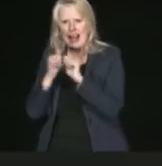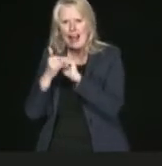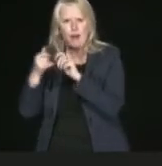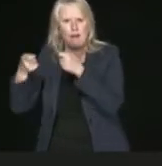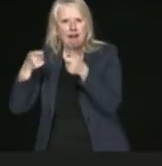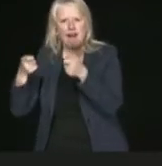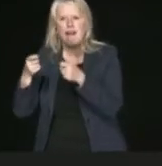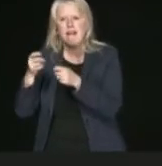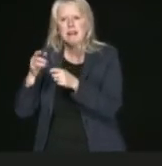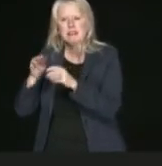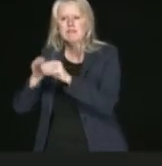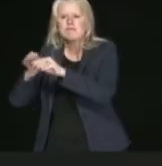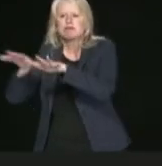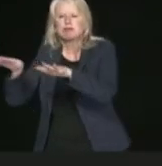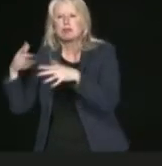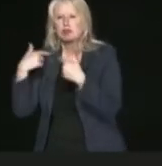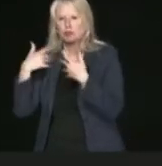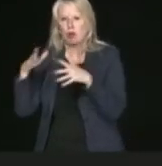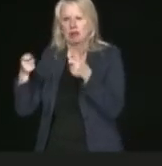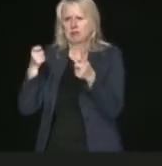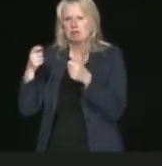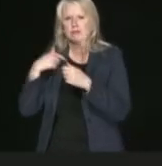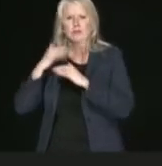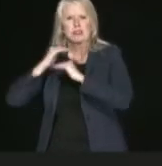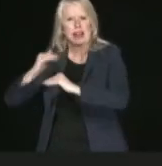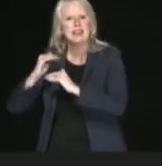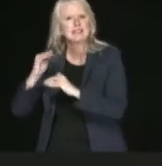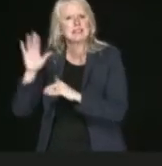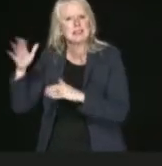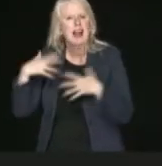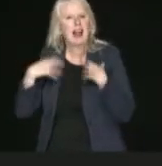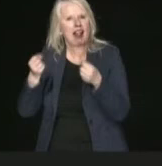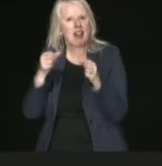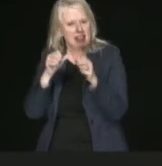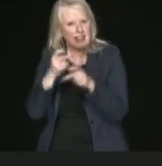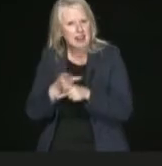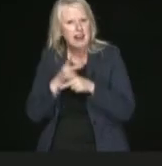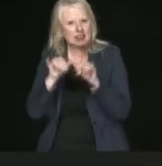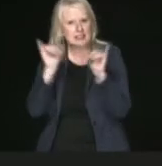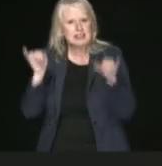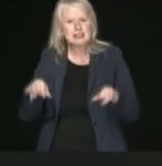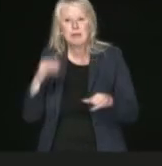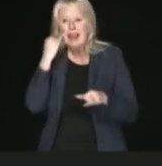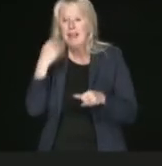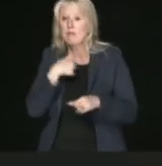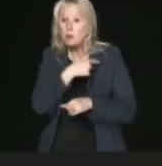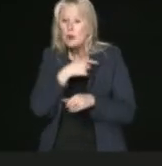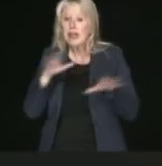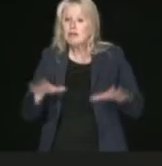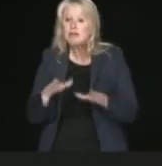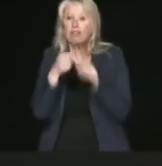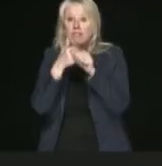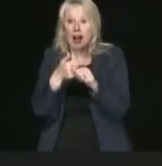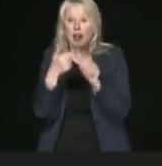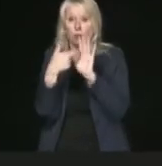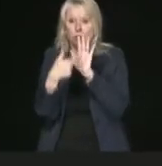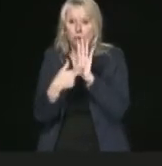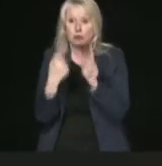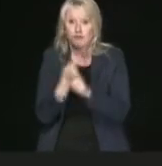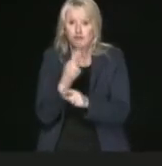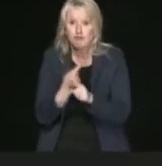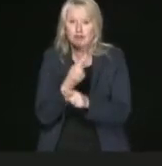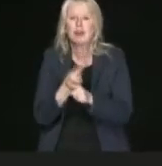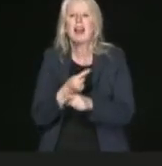measures from overwhelming our healthcare system. If we do things right, this will be the first